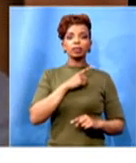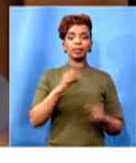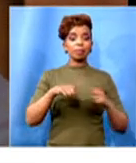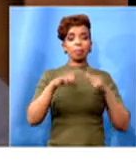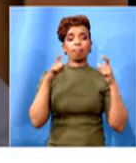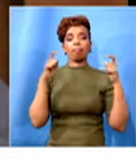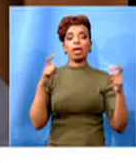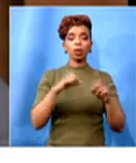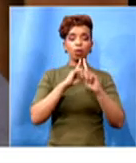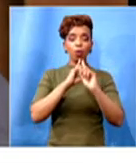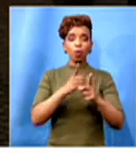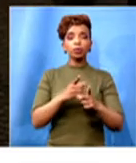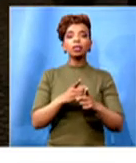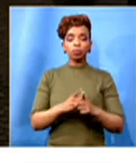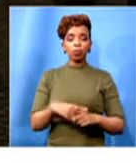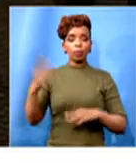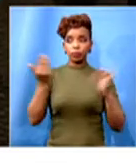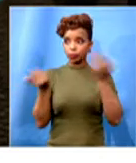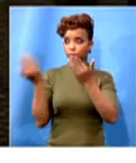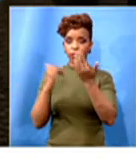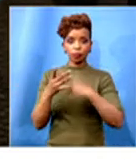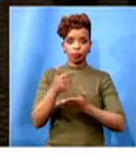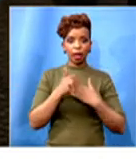had to roll.